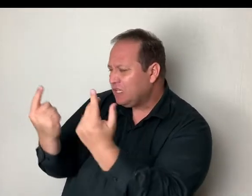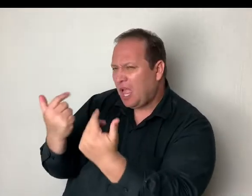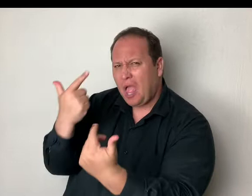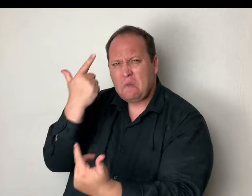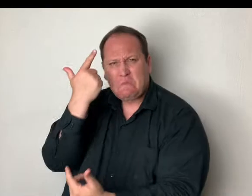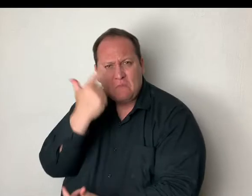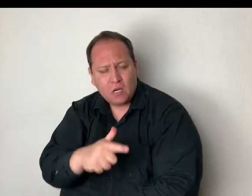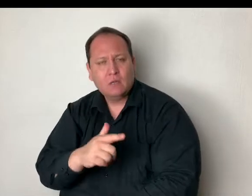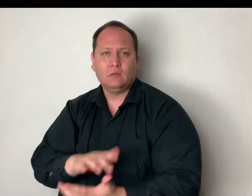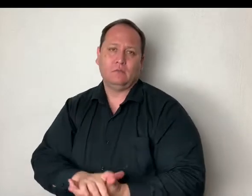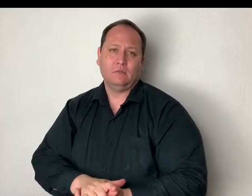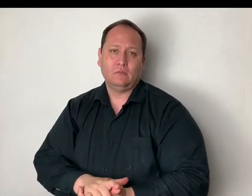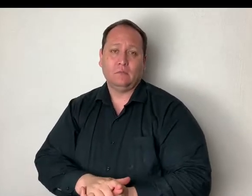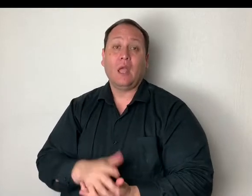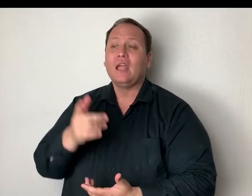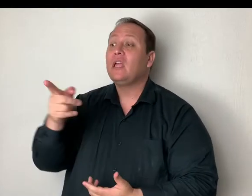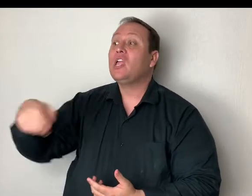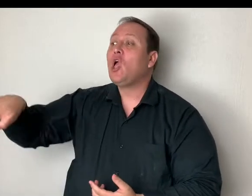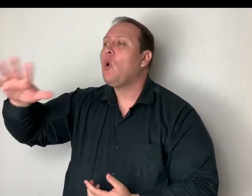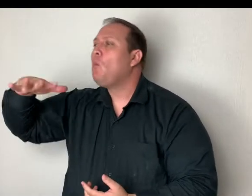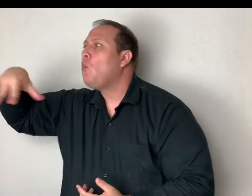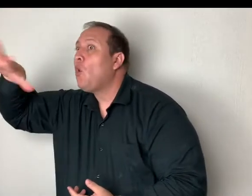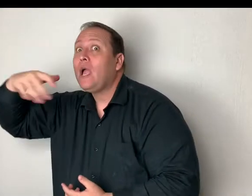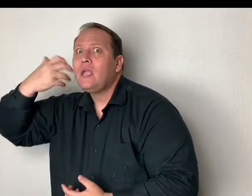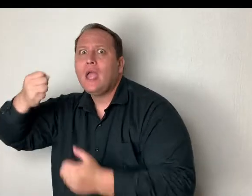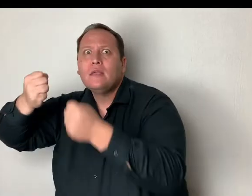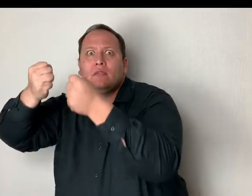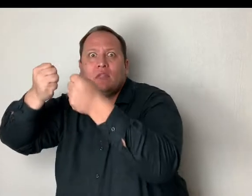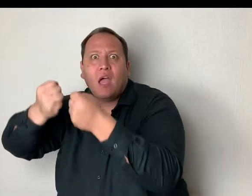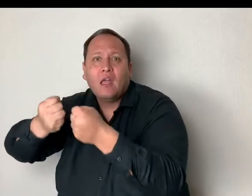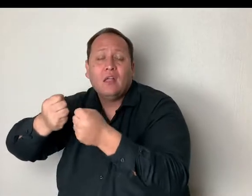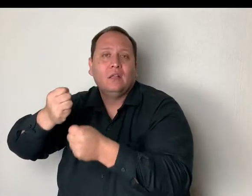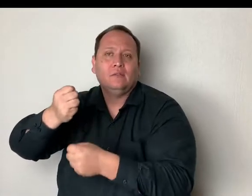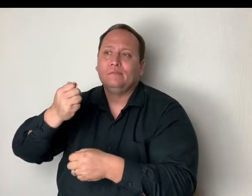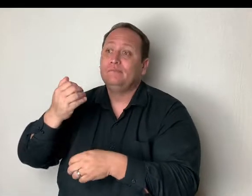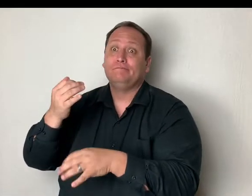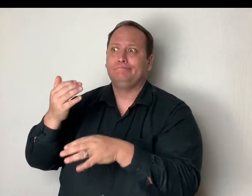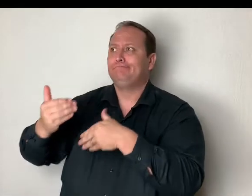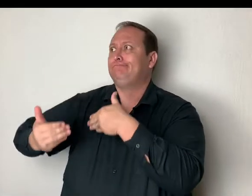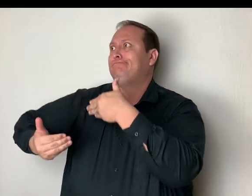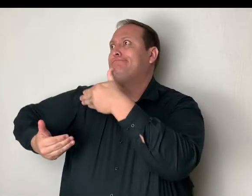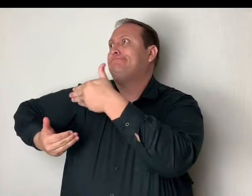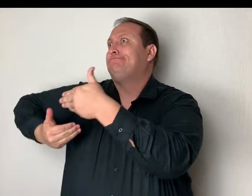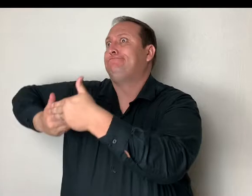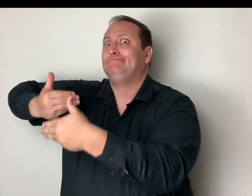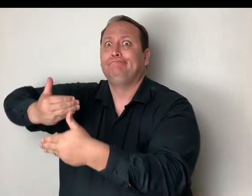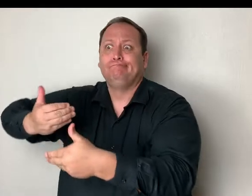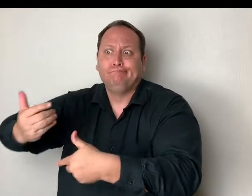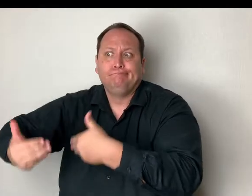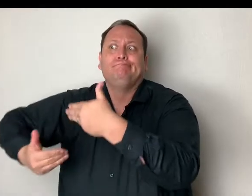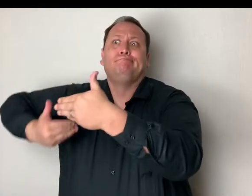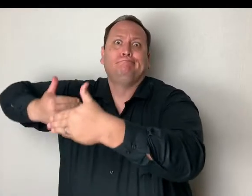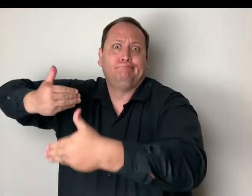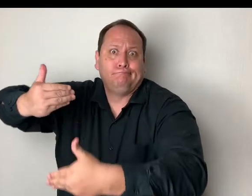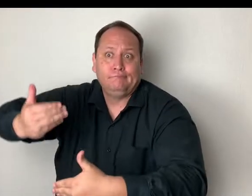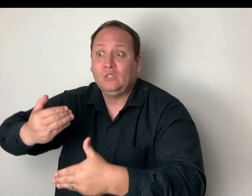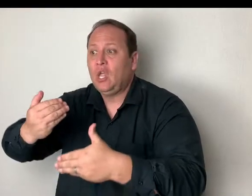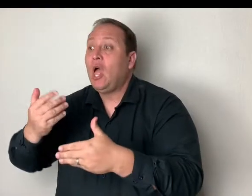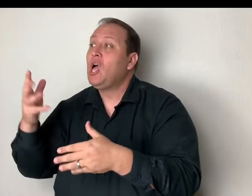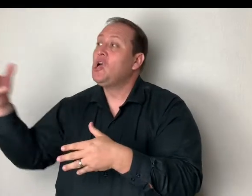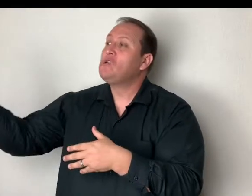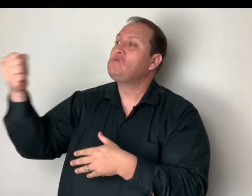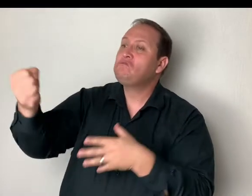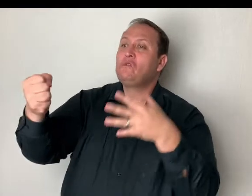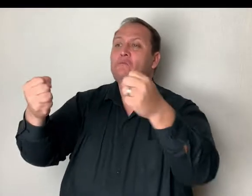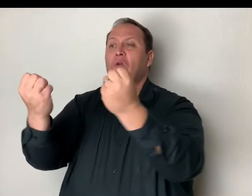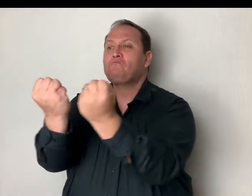seeking security, the never-ending ratcheting up of ever higher and higher walls,